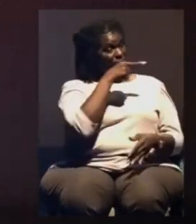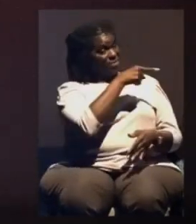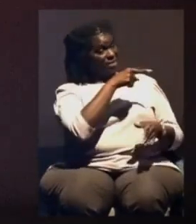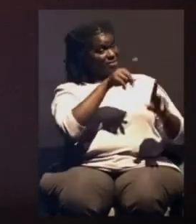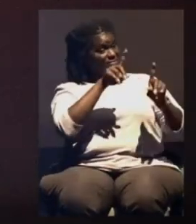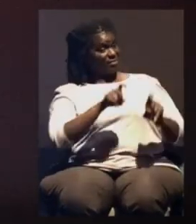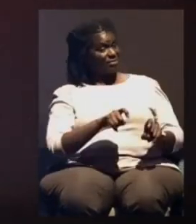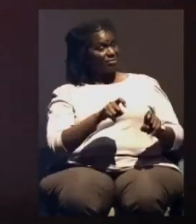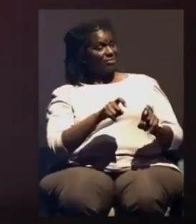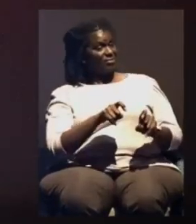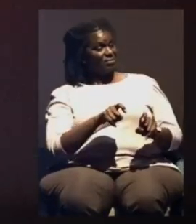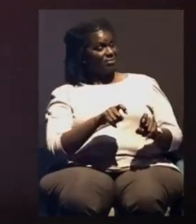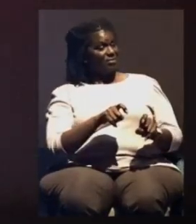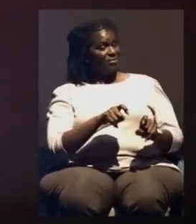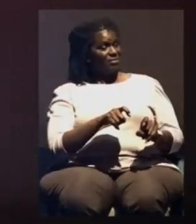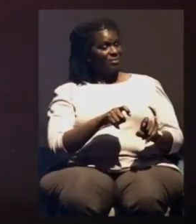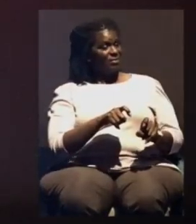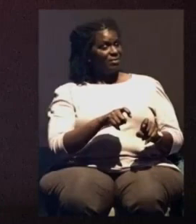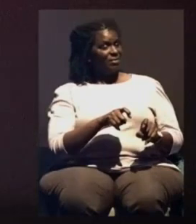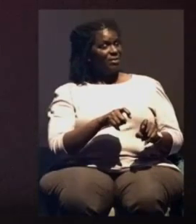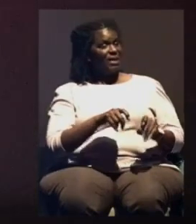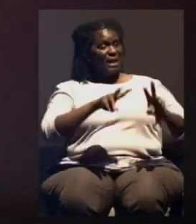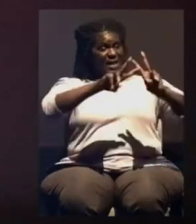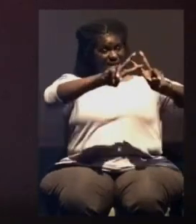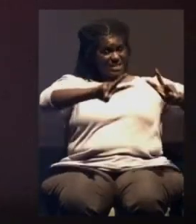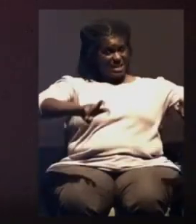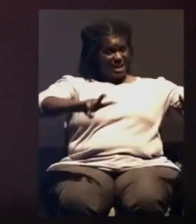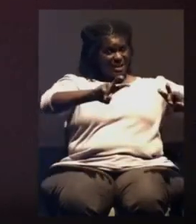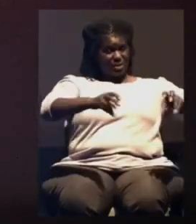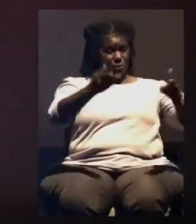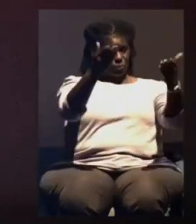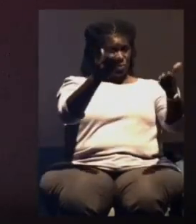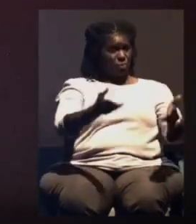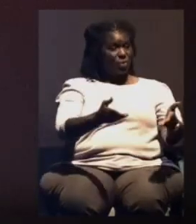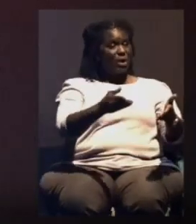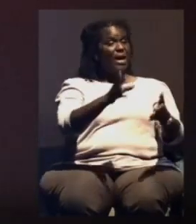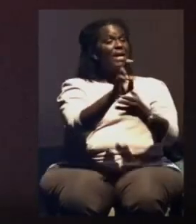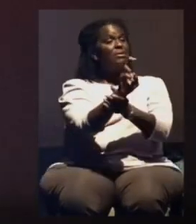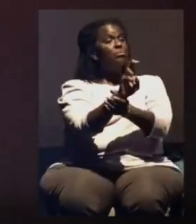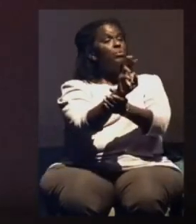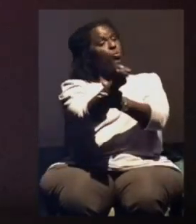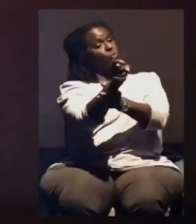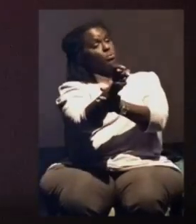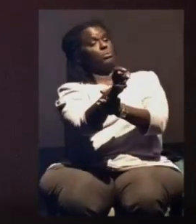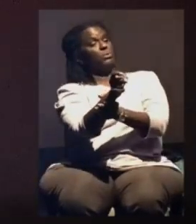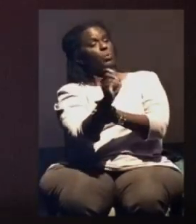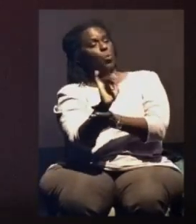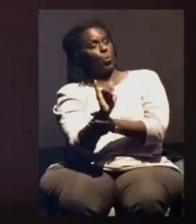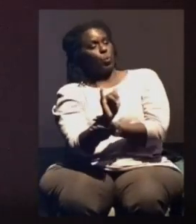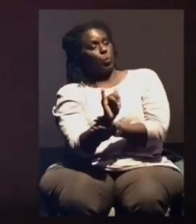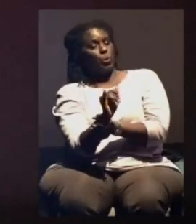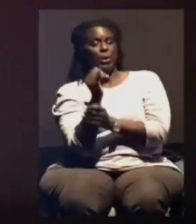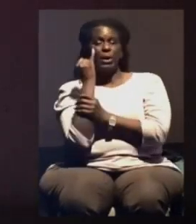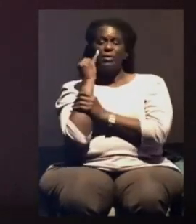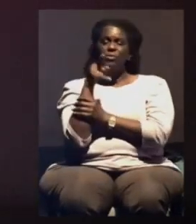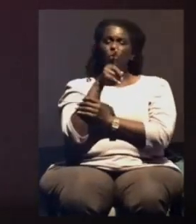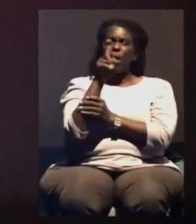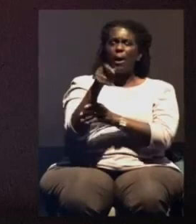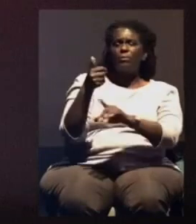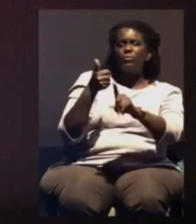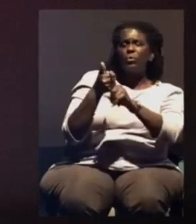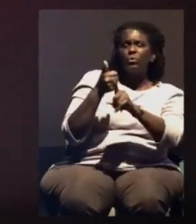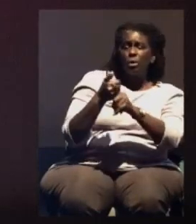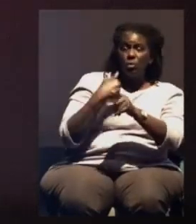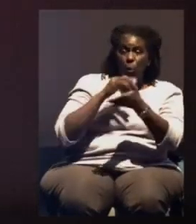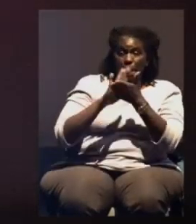test is not only is it a diagnostic tool, it's a prescriptive tool. If you ask yourself the question,